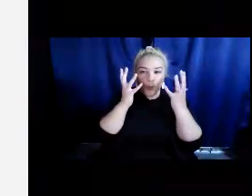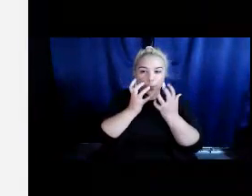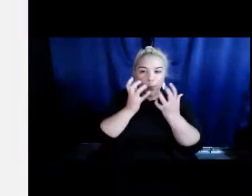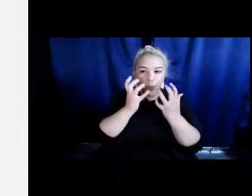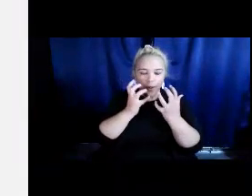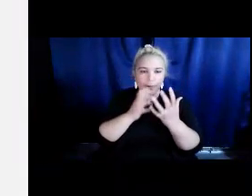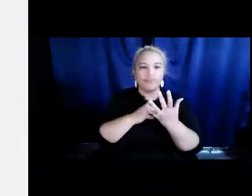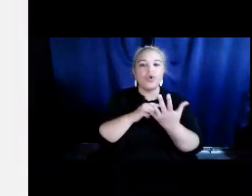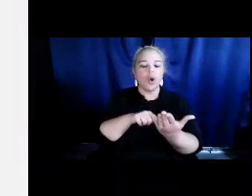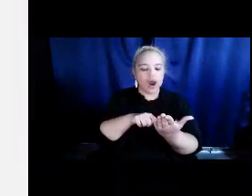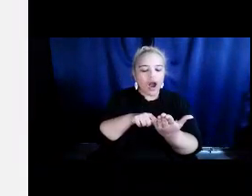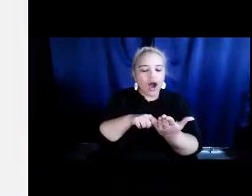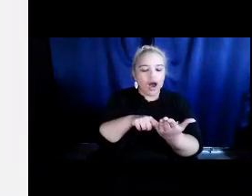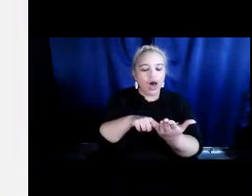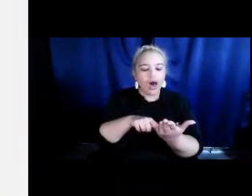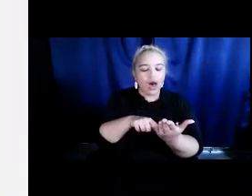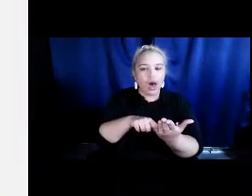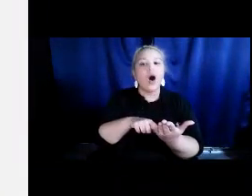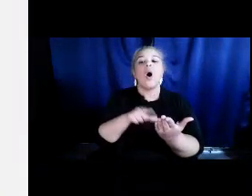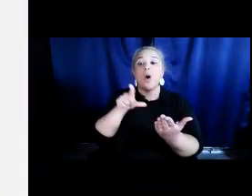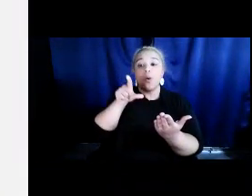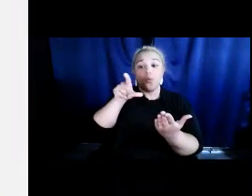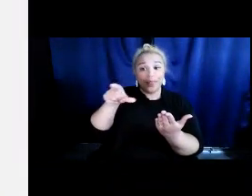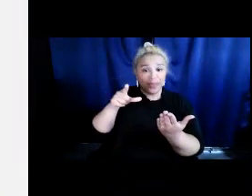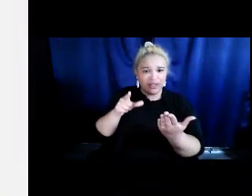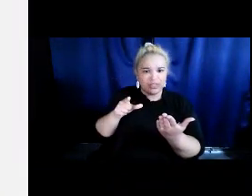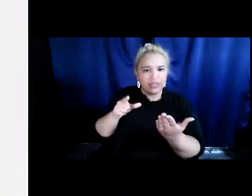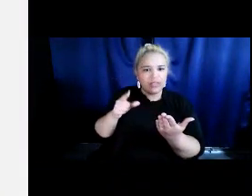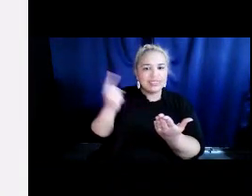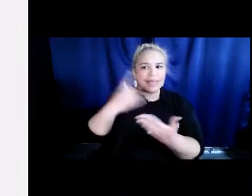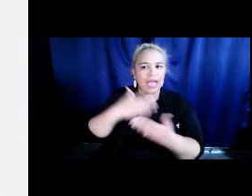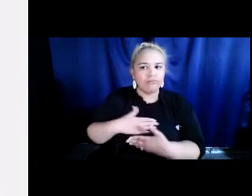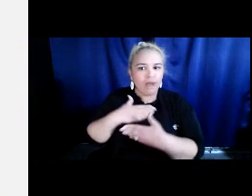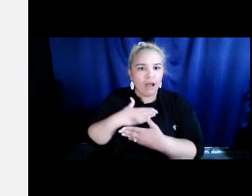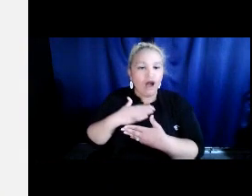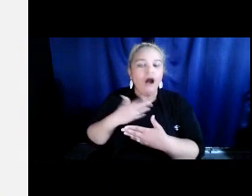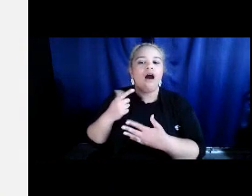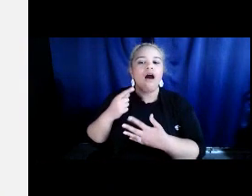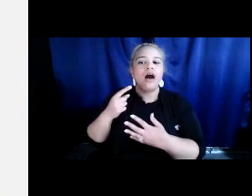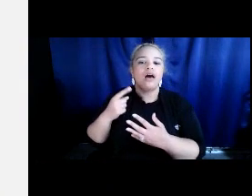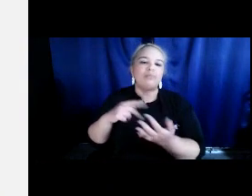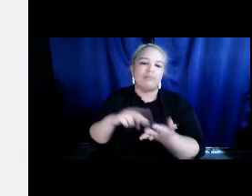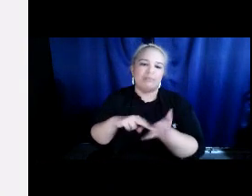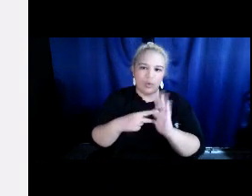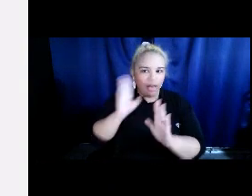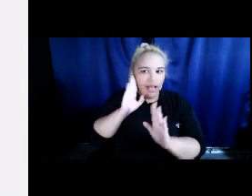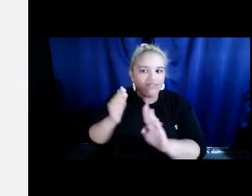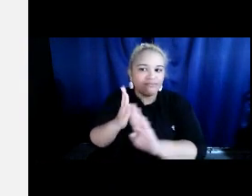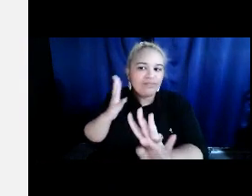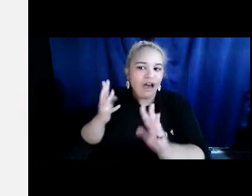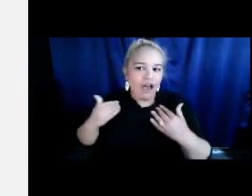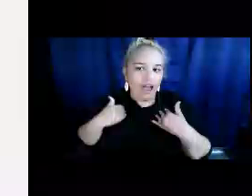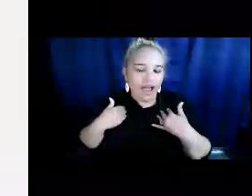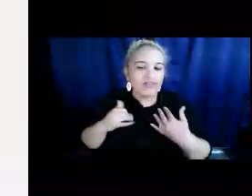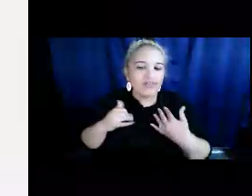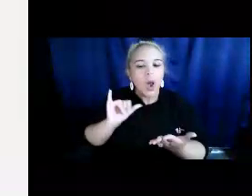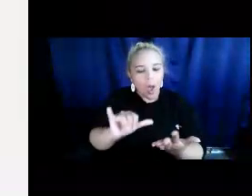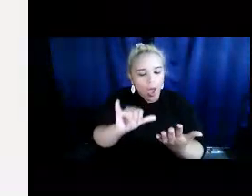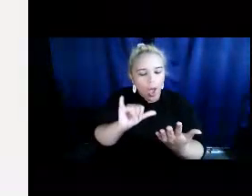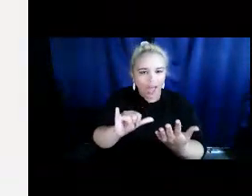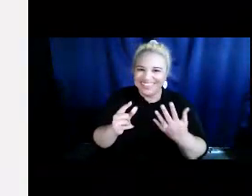in activities, such as waiting in line for an attraction or ordering food at the cafe. Social narratives are another example of